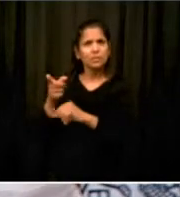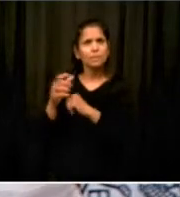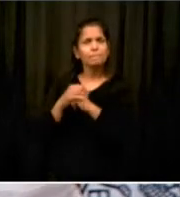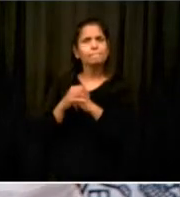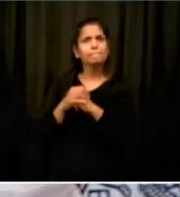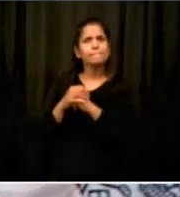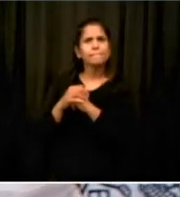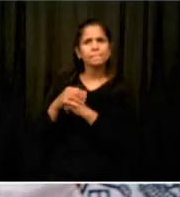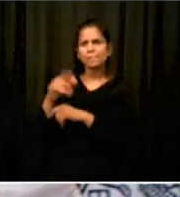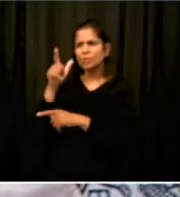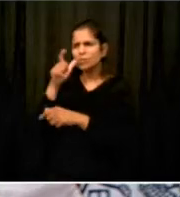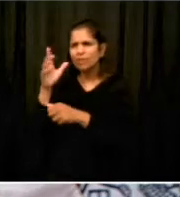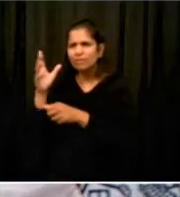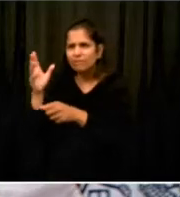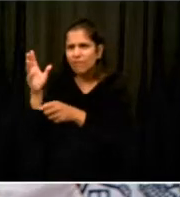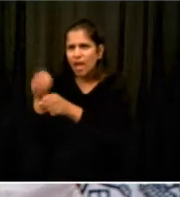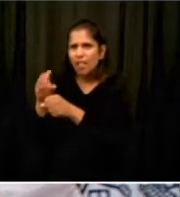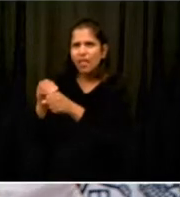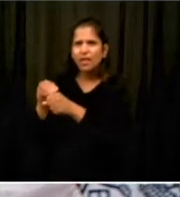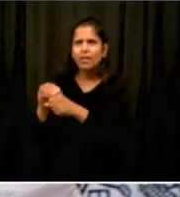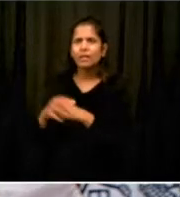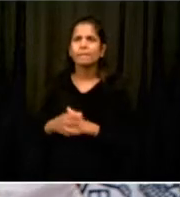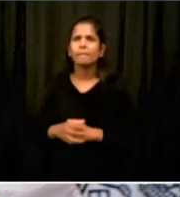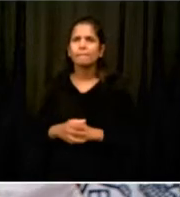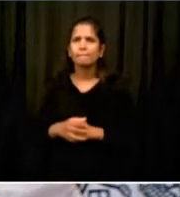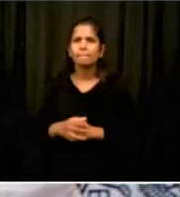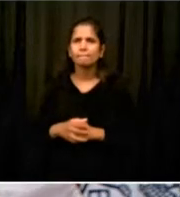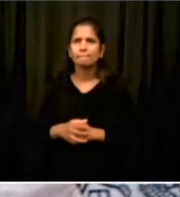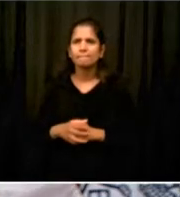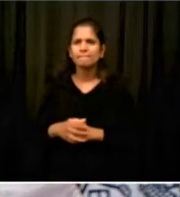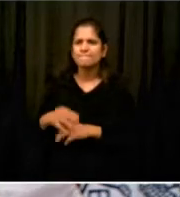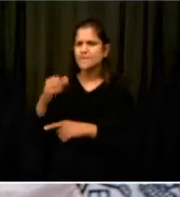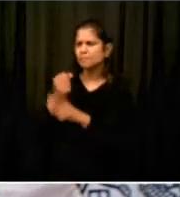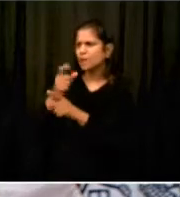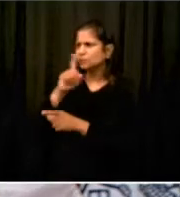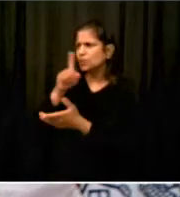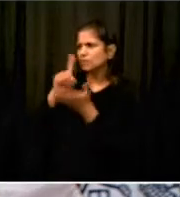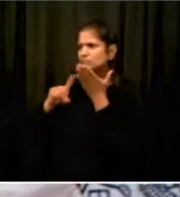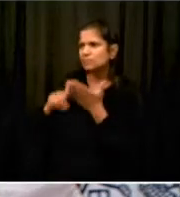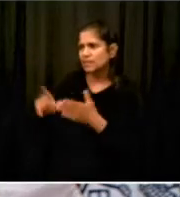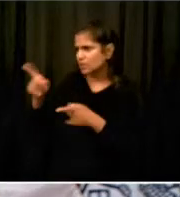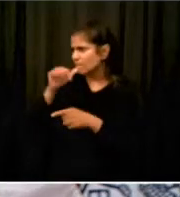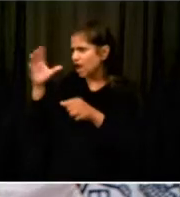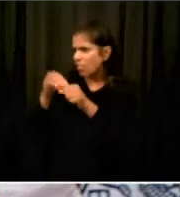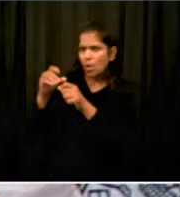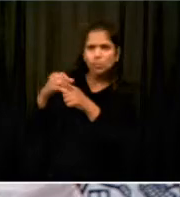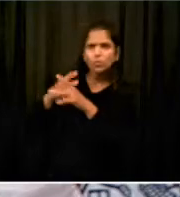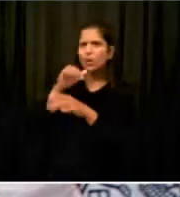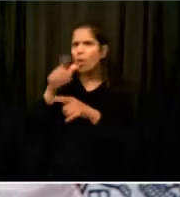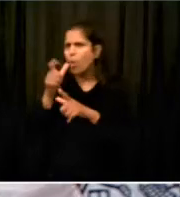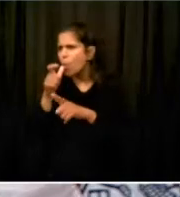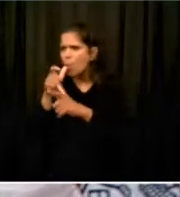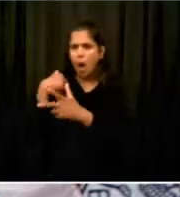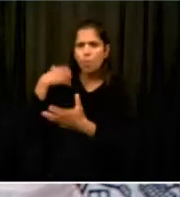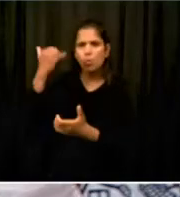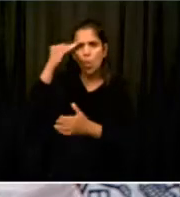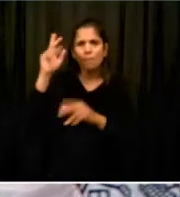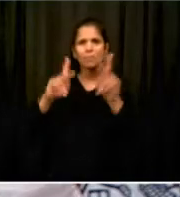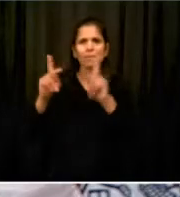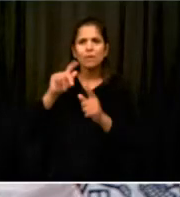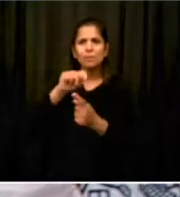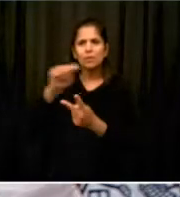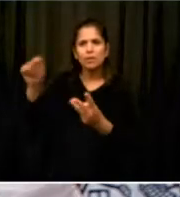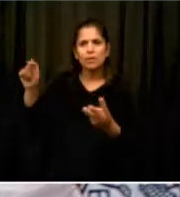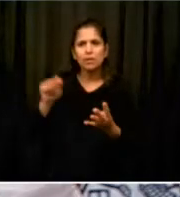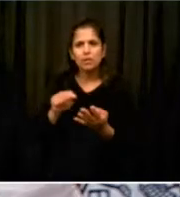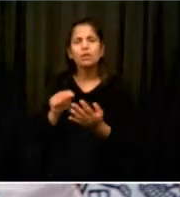this is about the officers, Jake. The officers, members of the warrant squad, going and arresting someone who has an outstanding warrant is